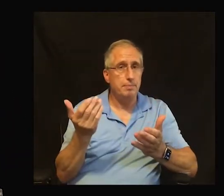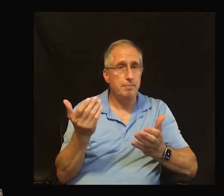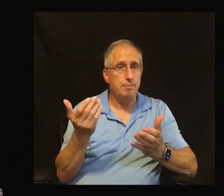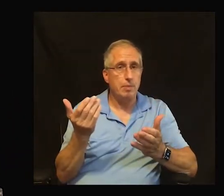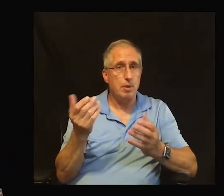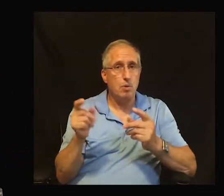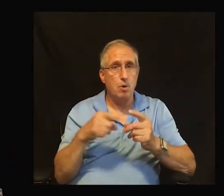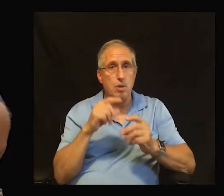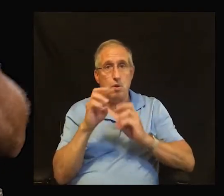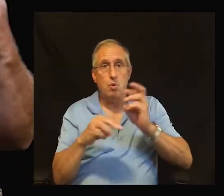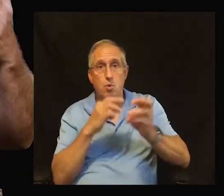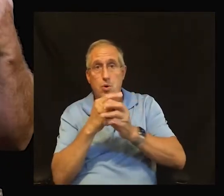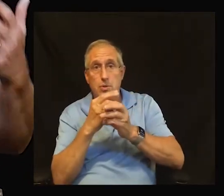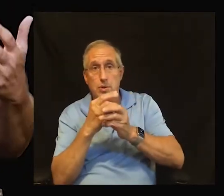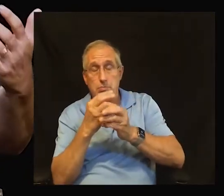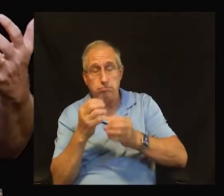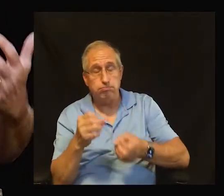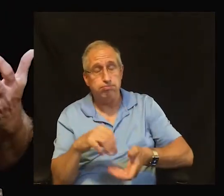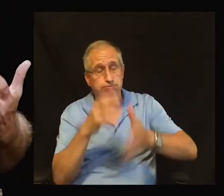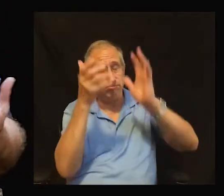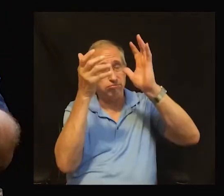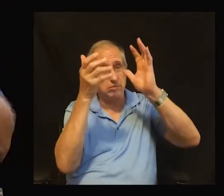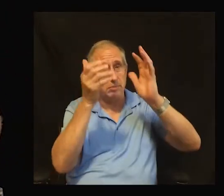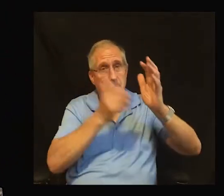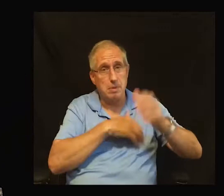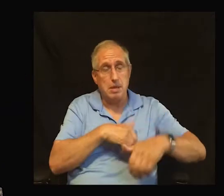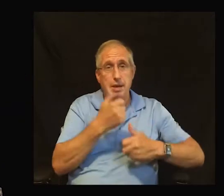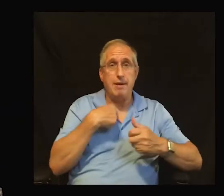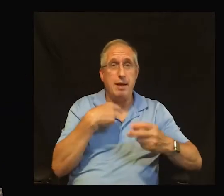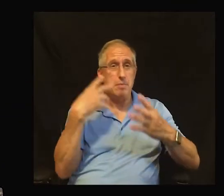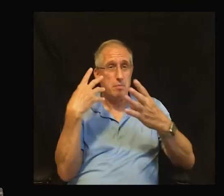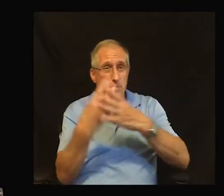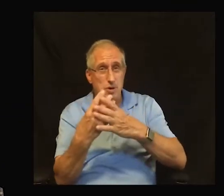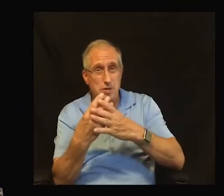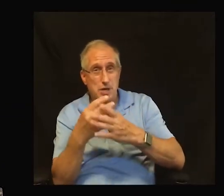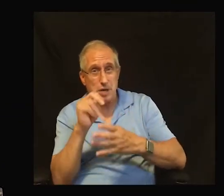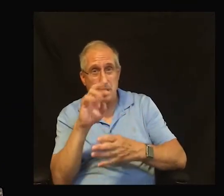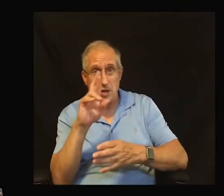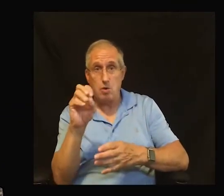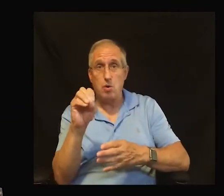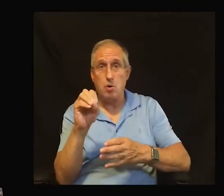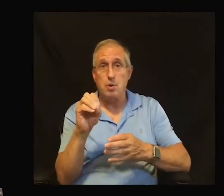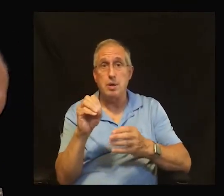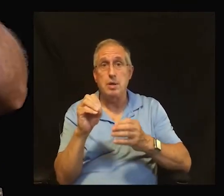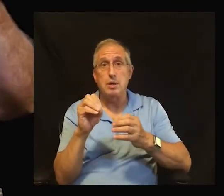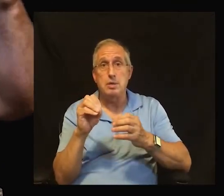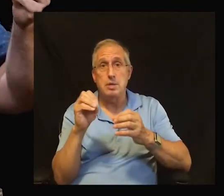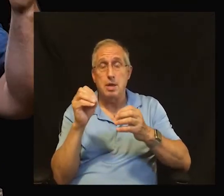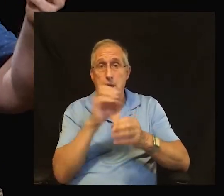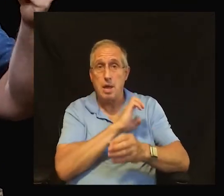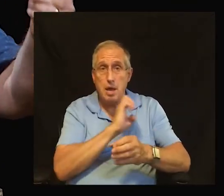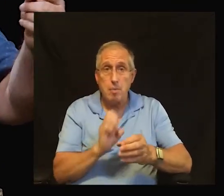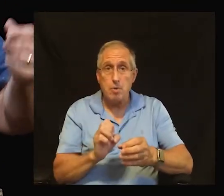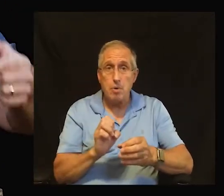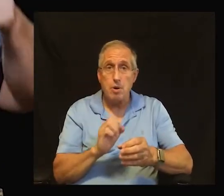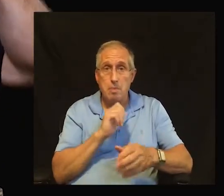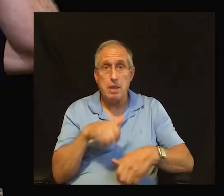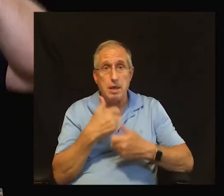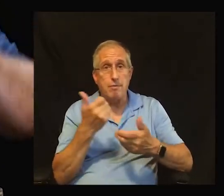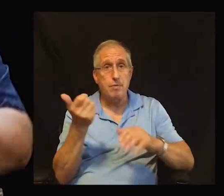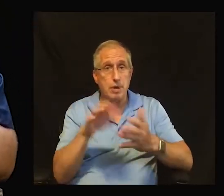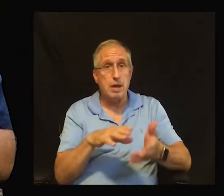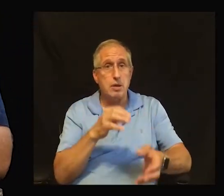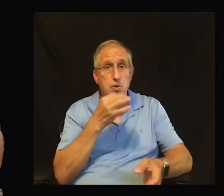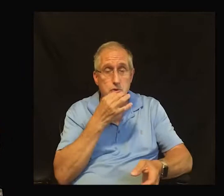understand. Paul's saying, when the world seems to be falling down around me and I find myself in prison and Nero is the emperor and I know he's about to take my life and I'm